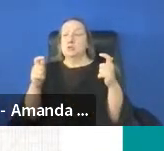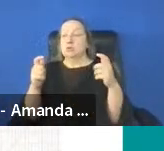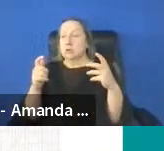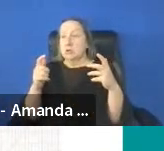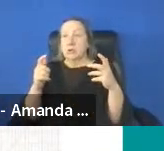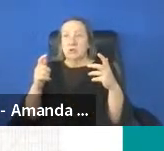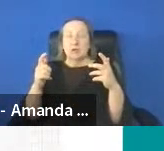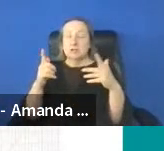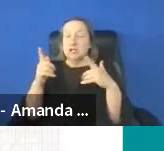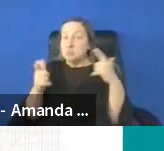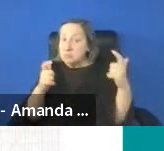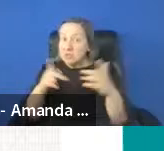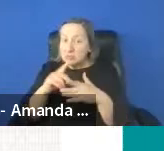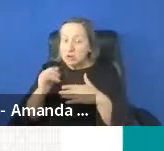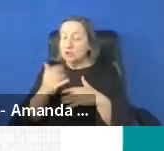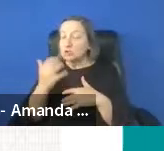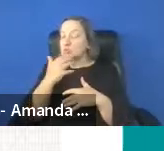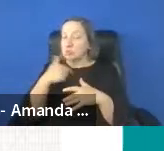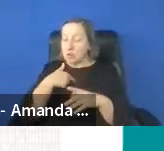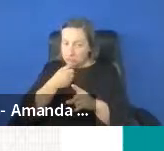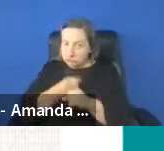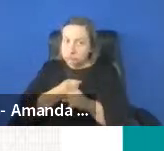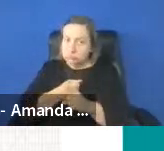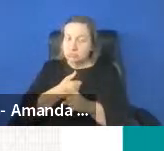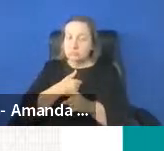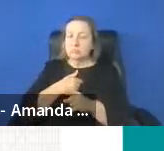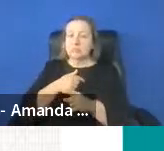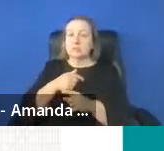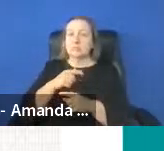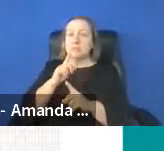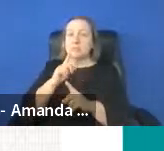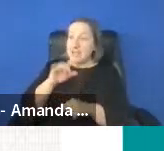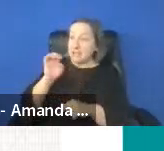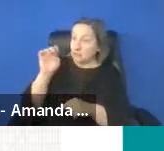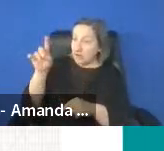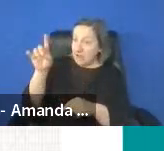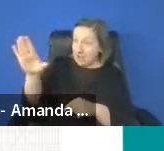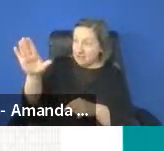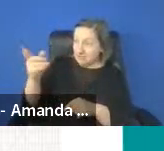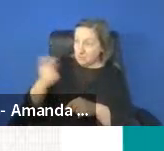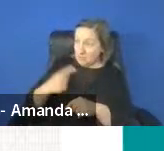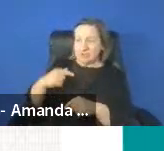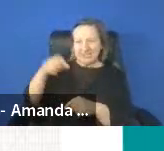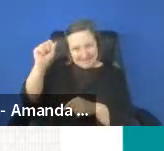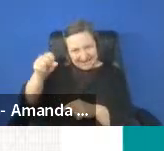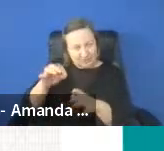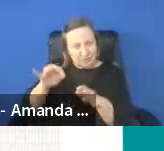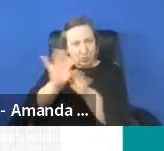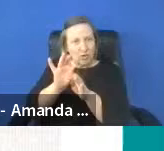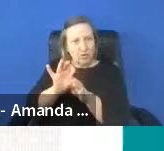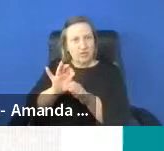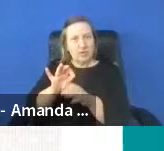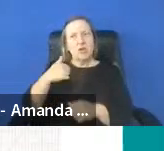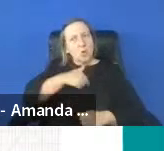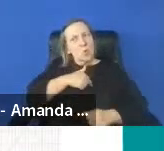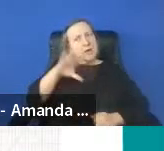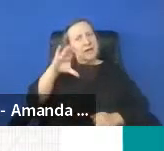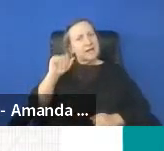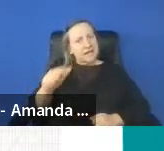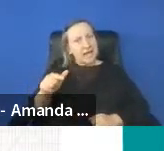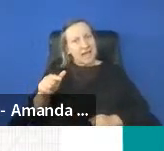to answer Ed's question, yes, it was definitely worth it. Remember, as CAG members, this was our